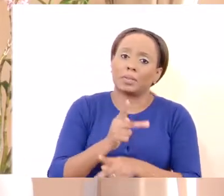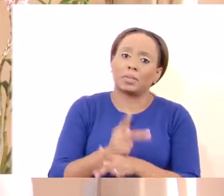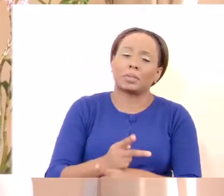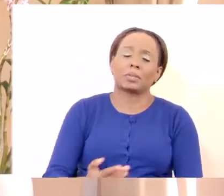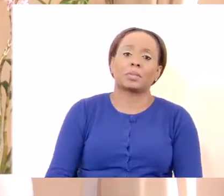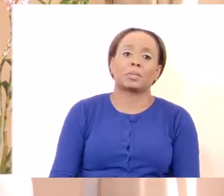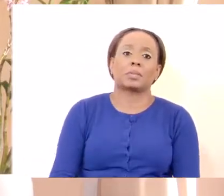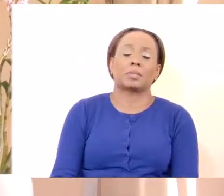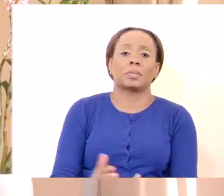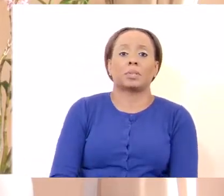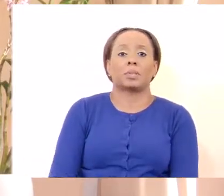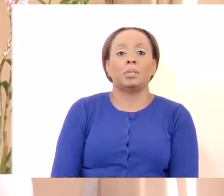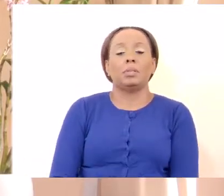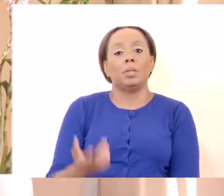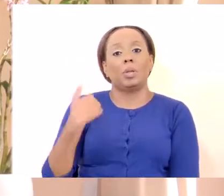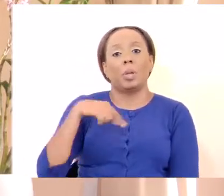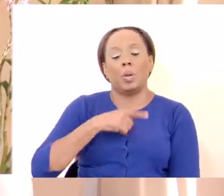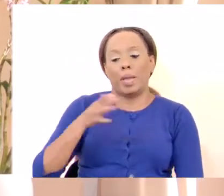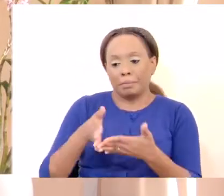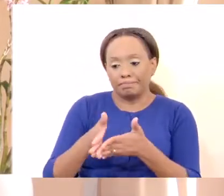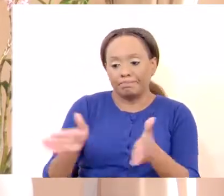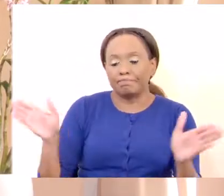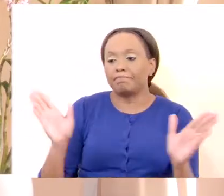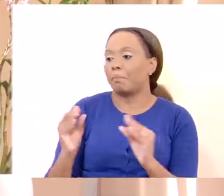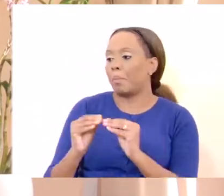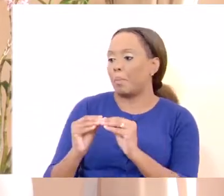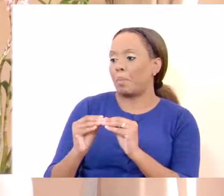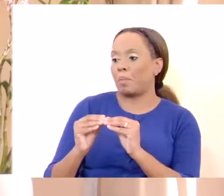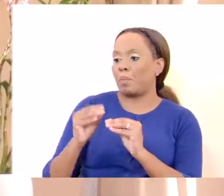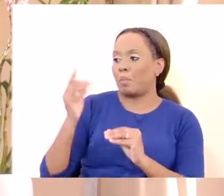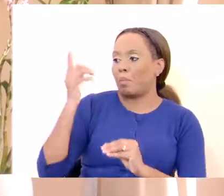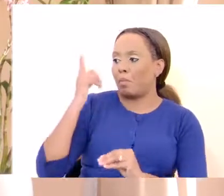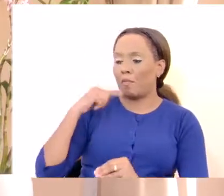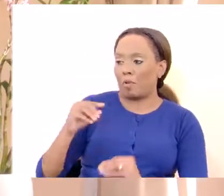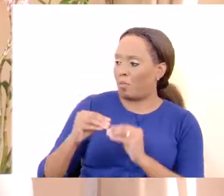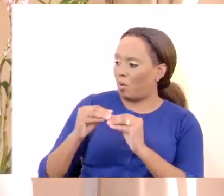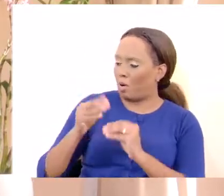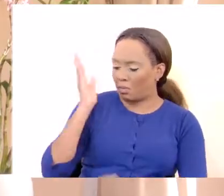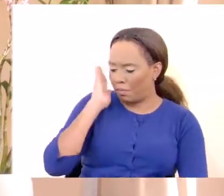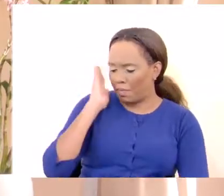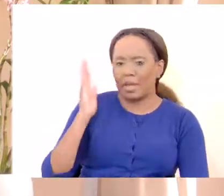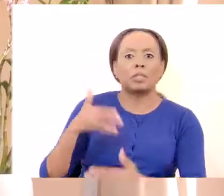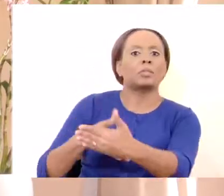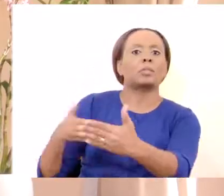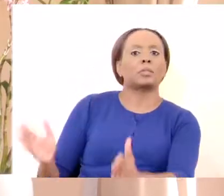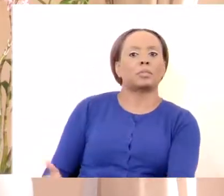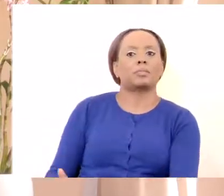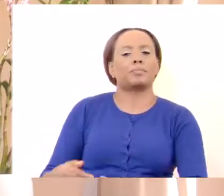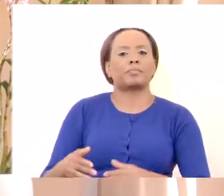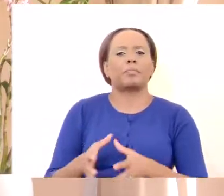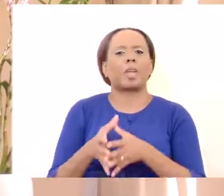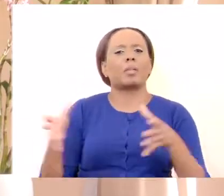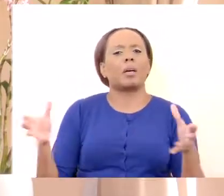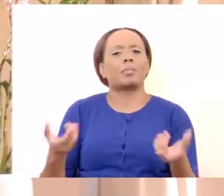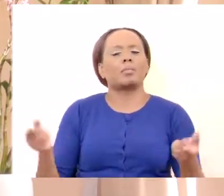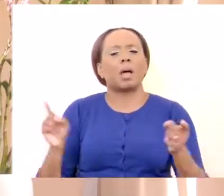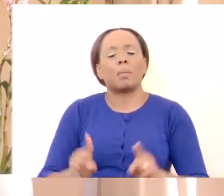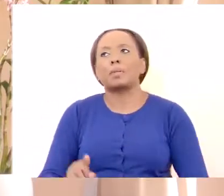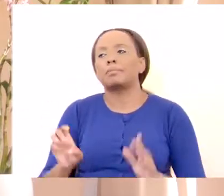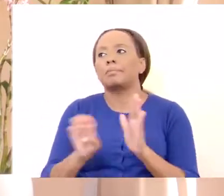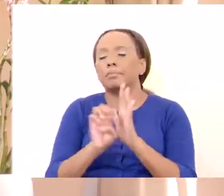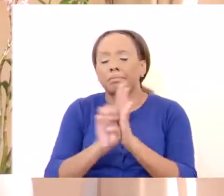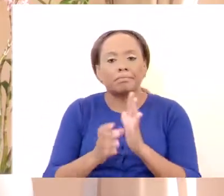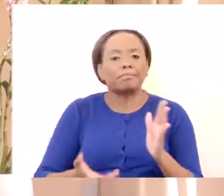by expanding the capacity, there are a lot of things that have been going on. For example, we'll be making